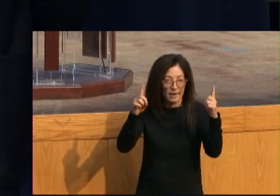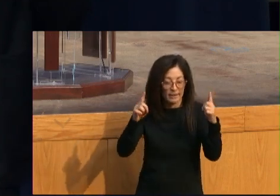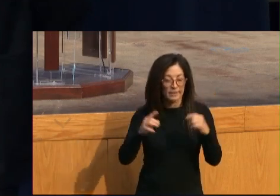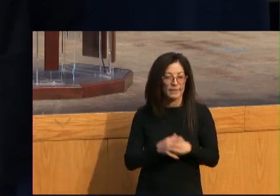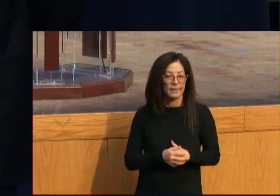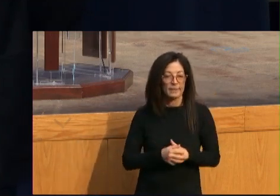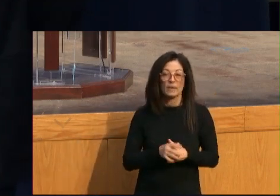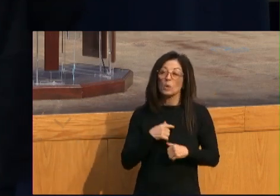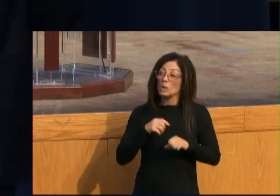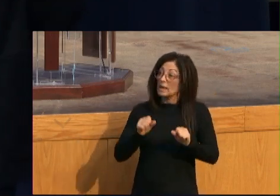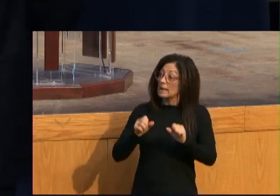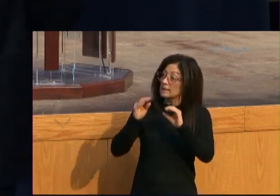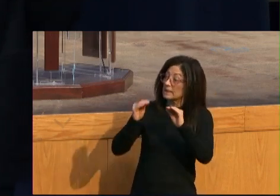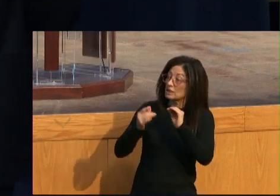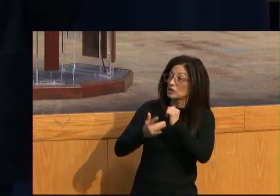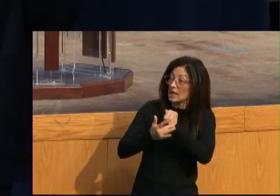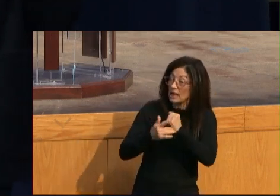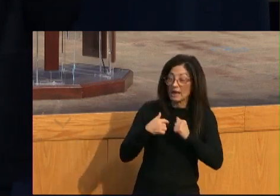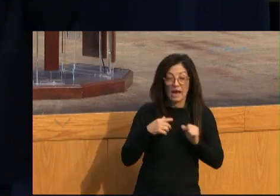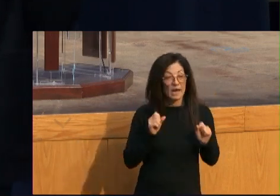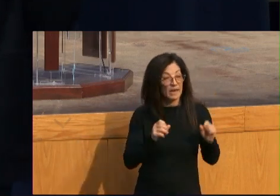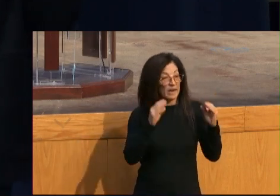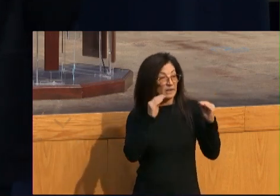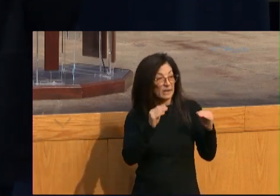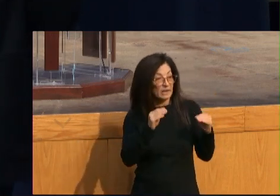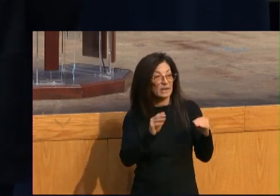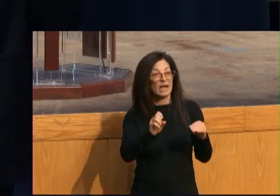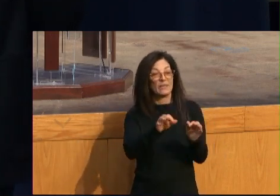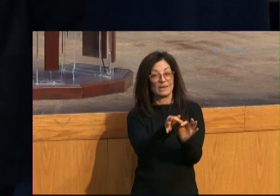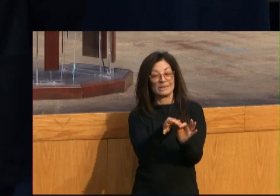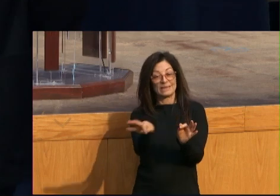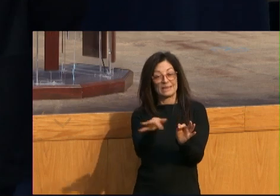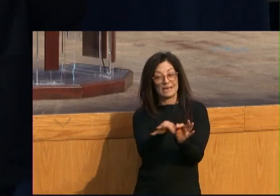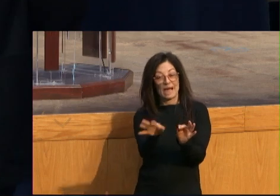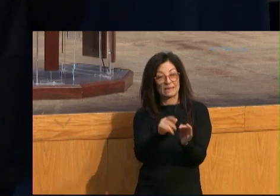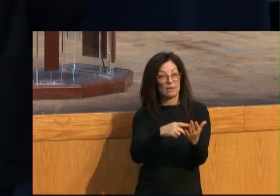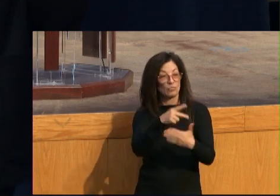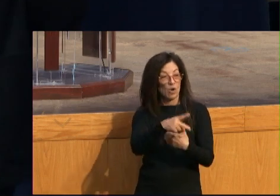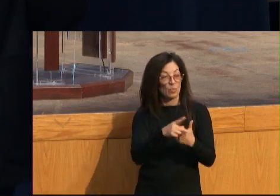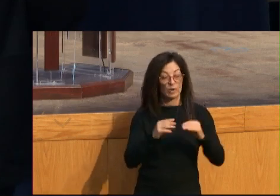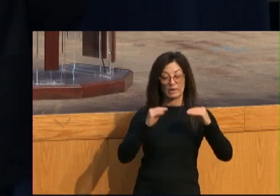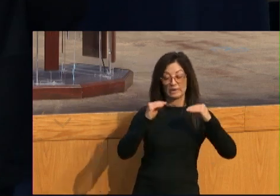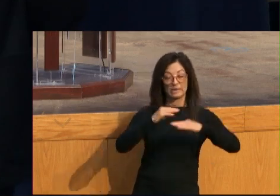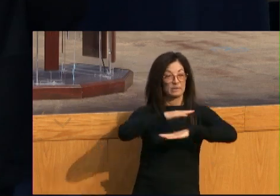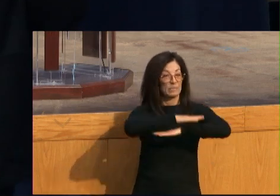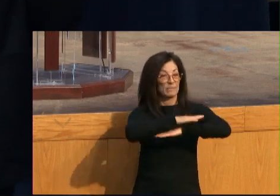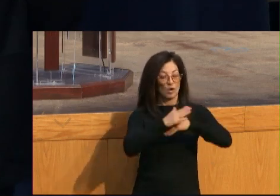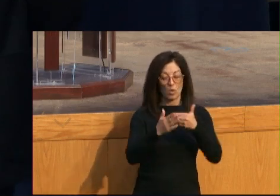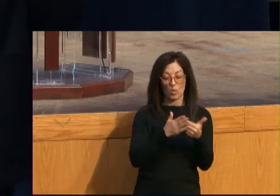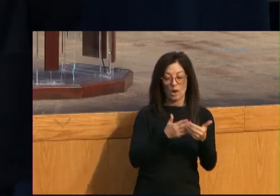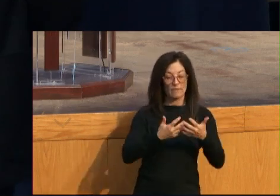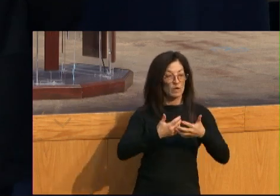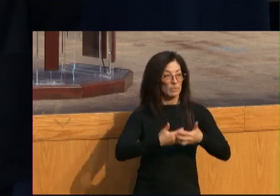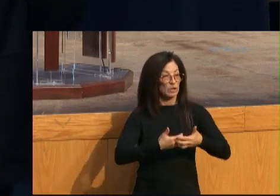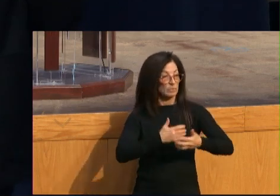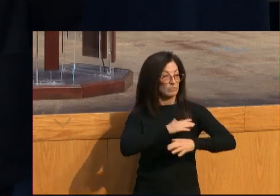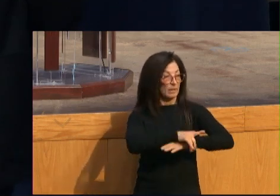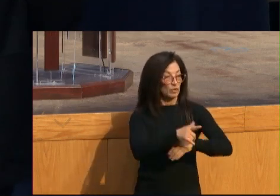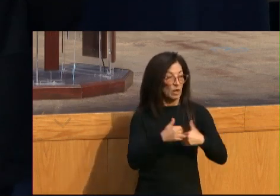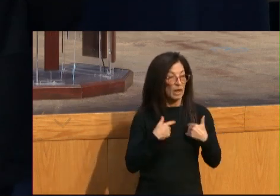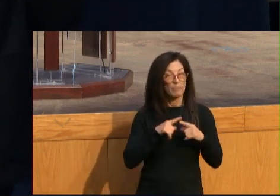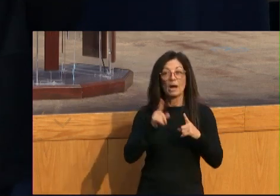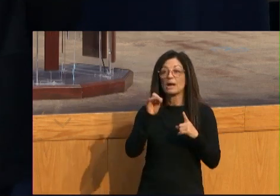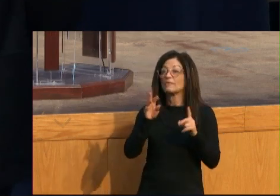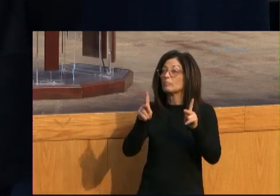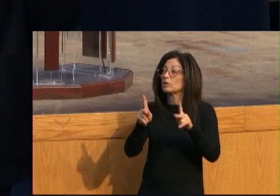We can teach the tech. I can teach the syntax of the programming. We can teach the platform, whatever machine learning platform. But if someone